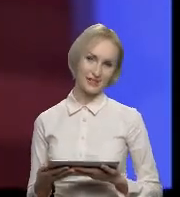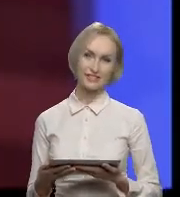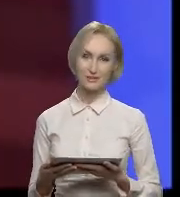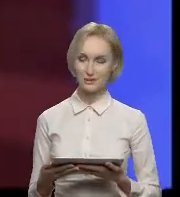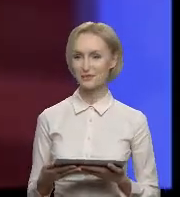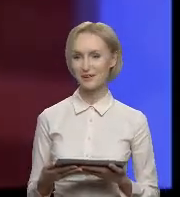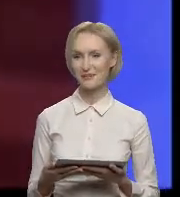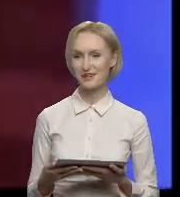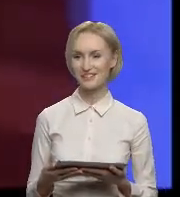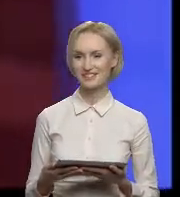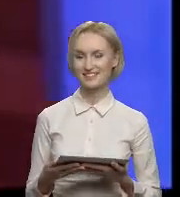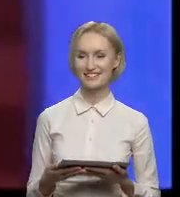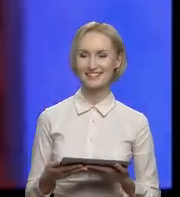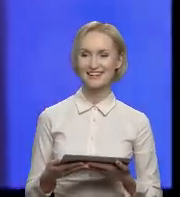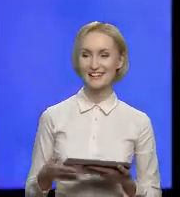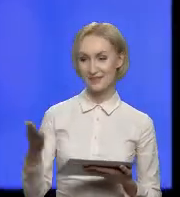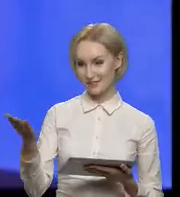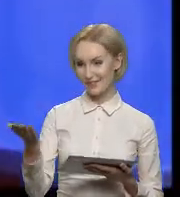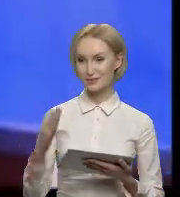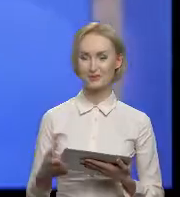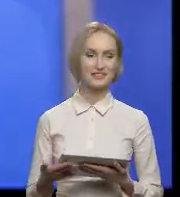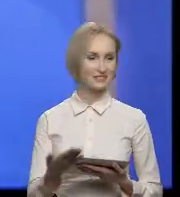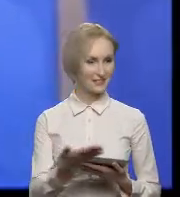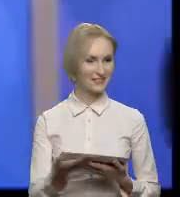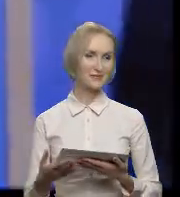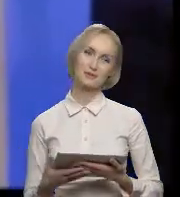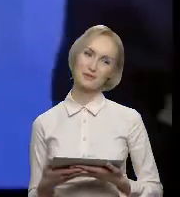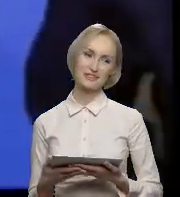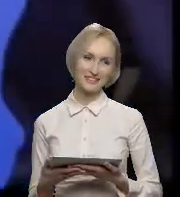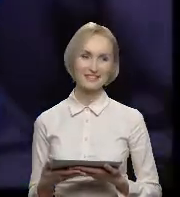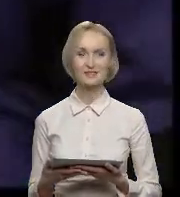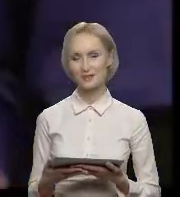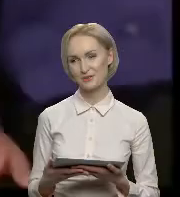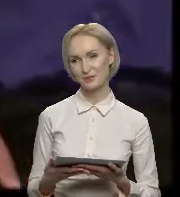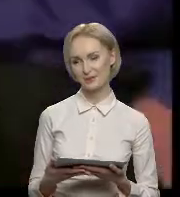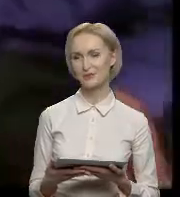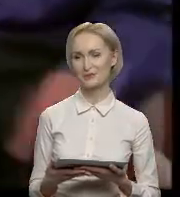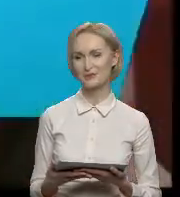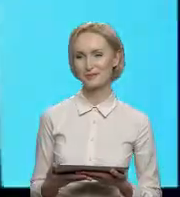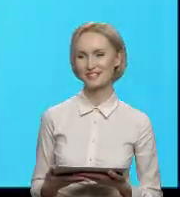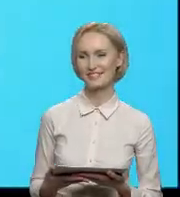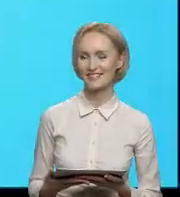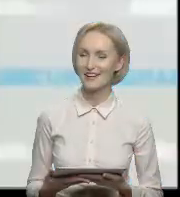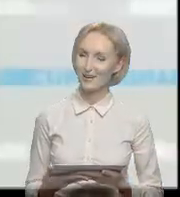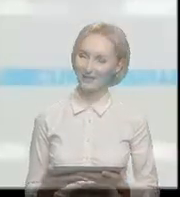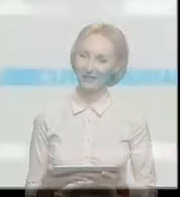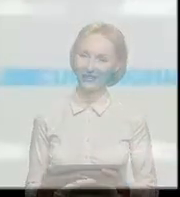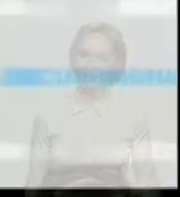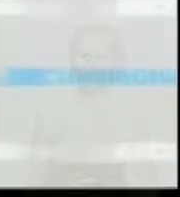because doubting daddy number two is on the way. Stick around for that.